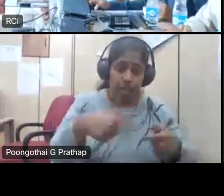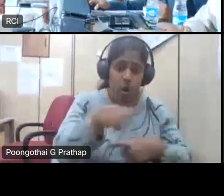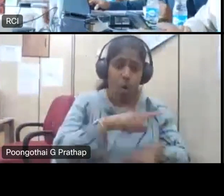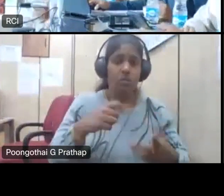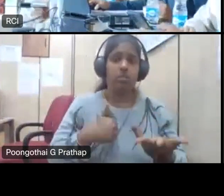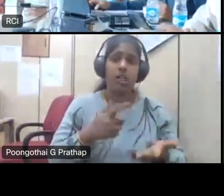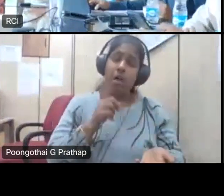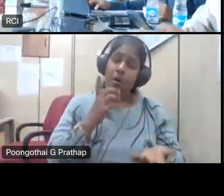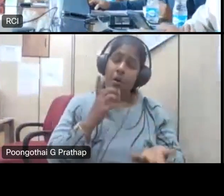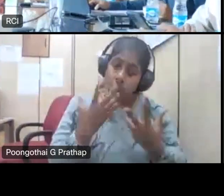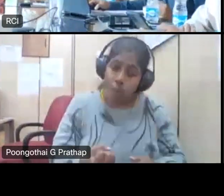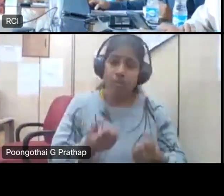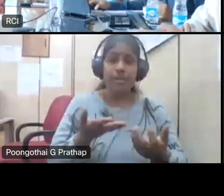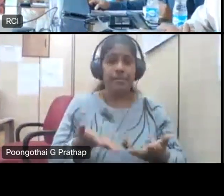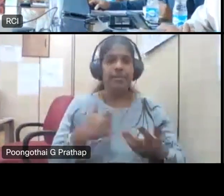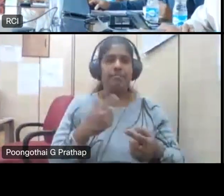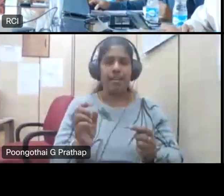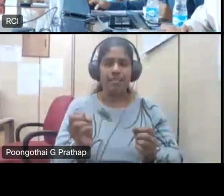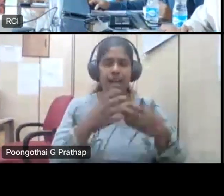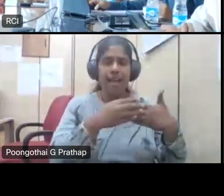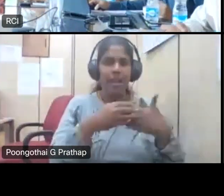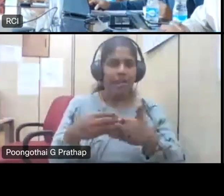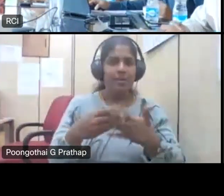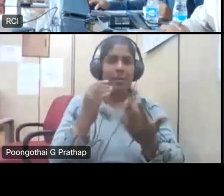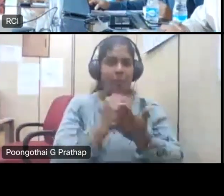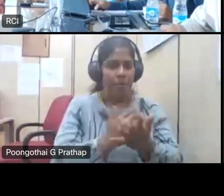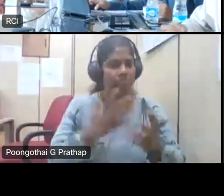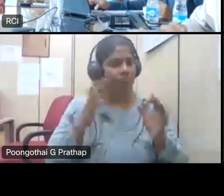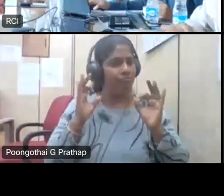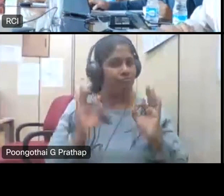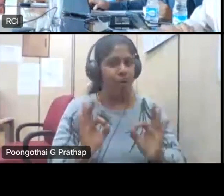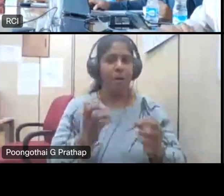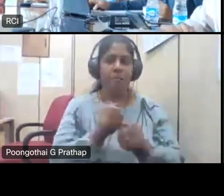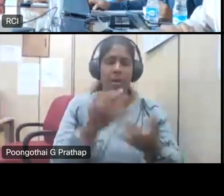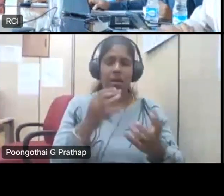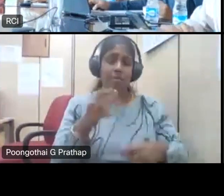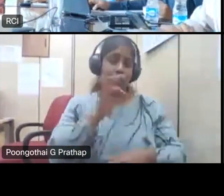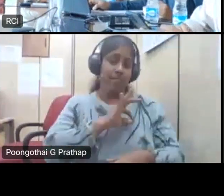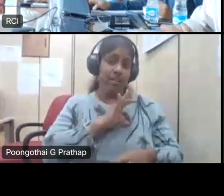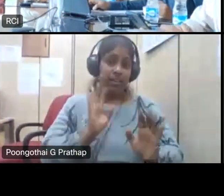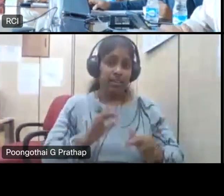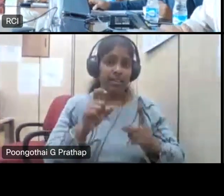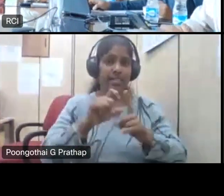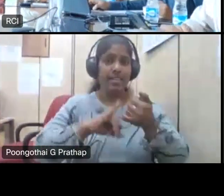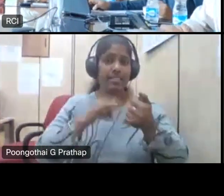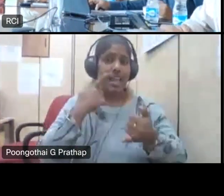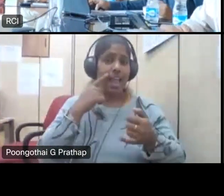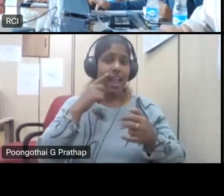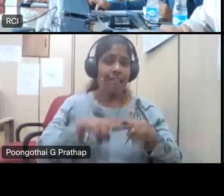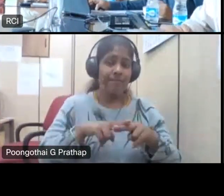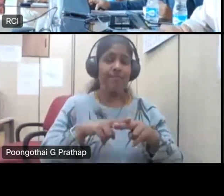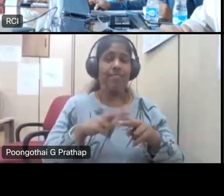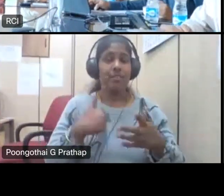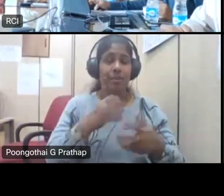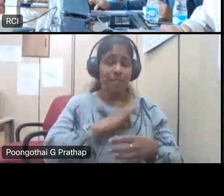zarurat hai, aur aise initiatives definitely sabke liye bahut hi faydemand hoge, hamare liye bhi, as DSFI I can say. So